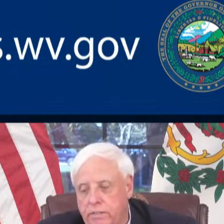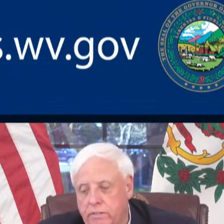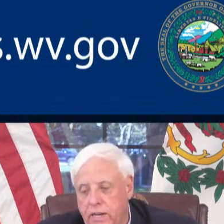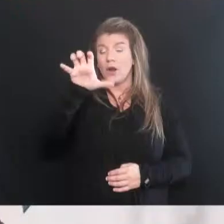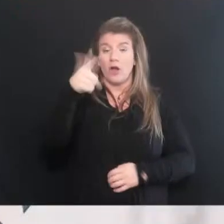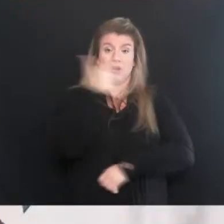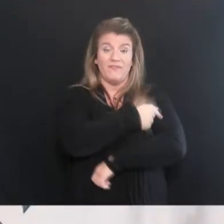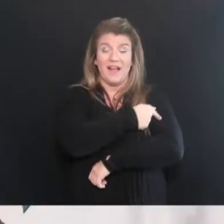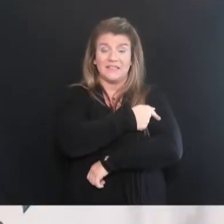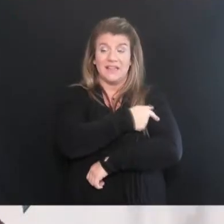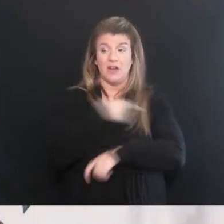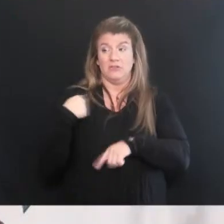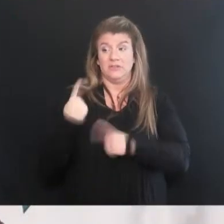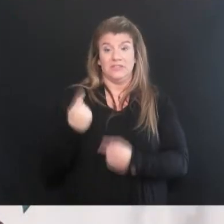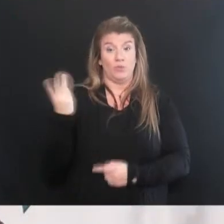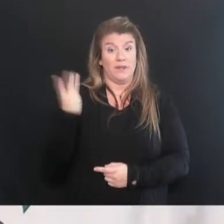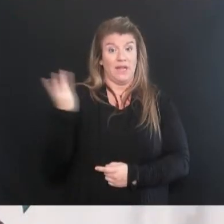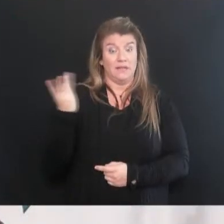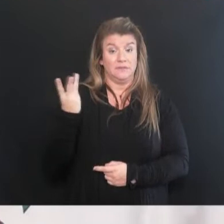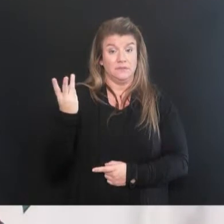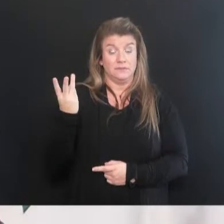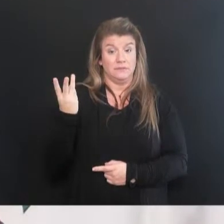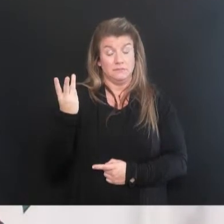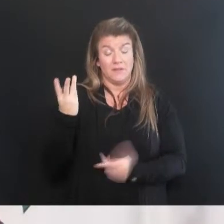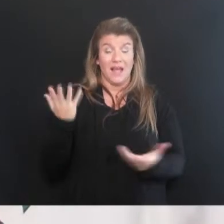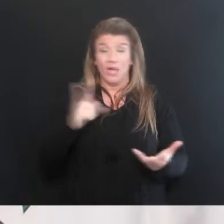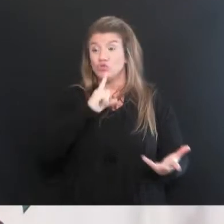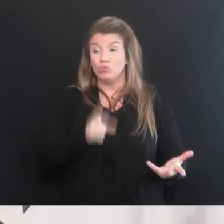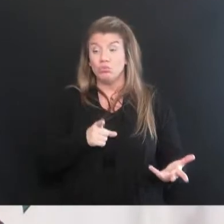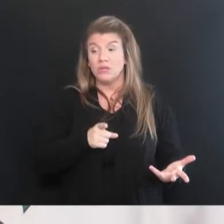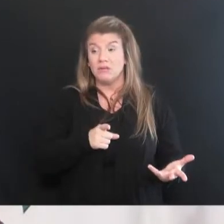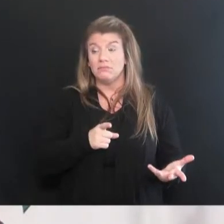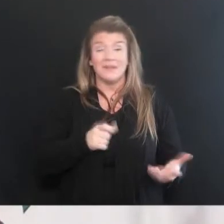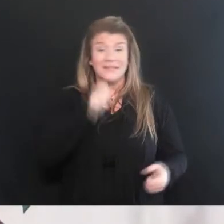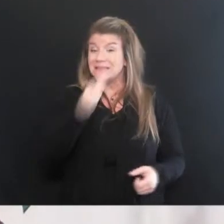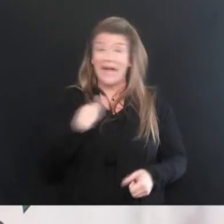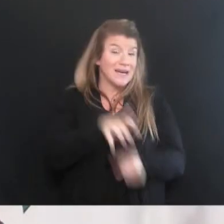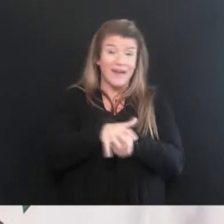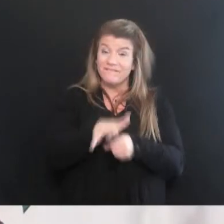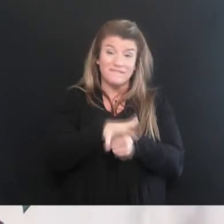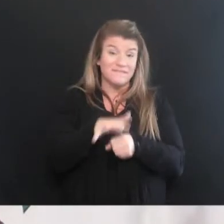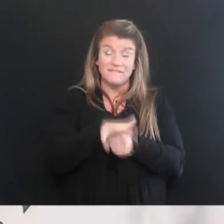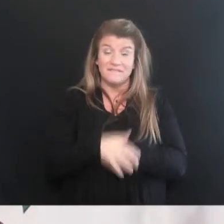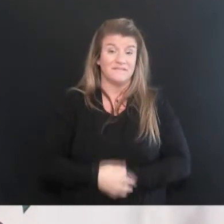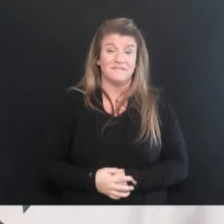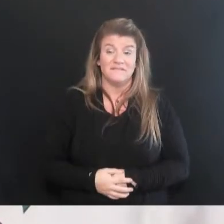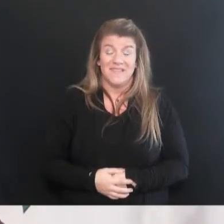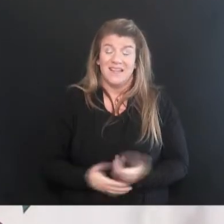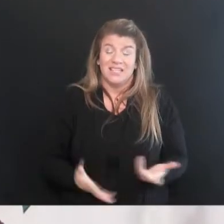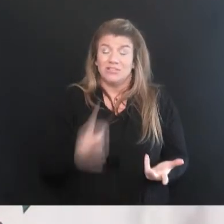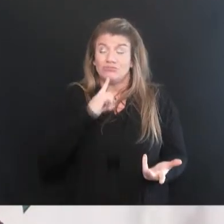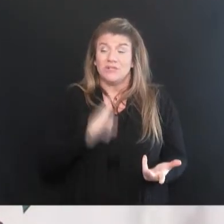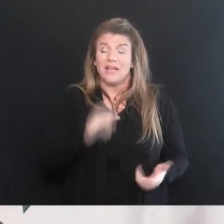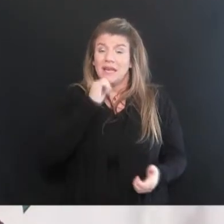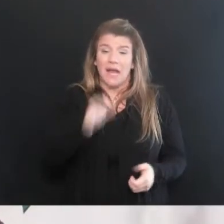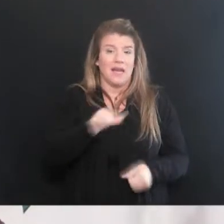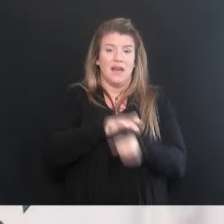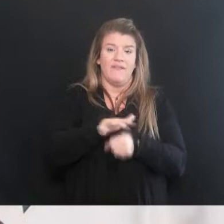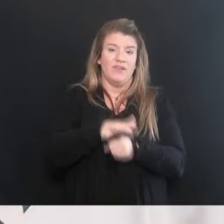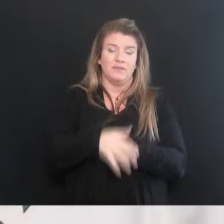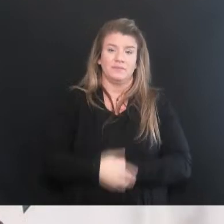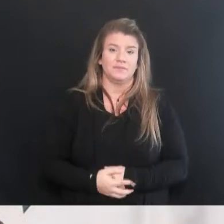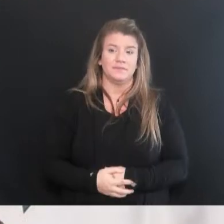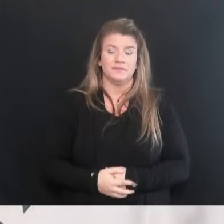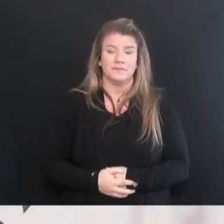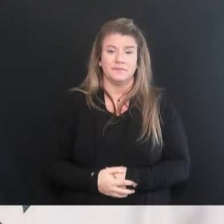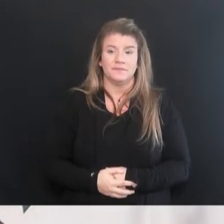vaccinated since the last time I was here, and really and truly, it's not enough. It's just not enough. I wish